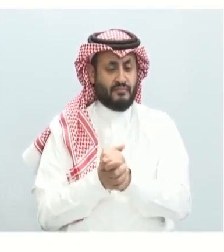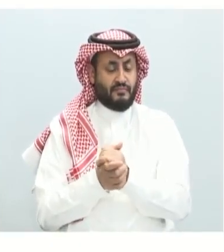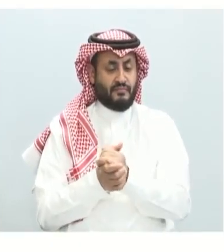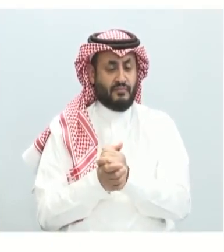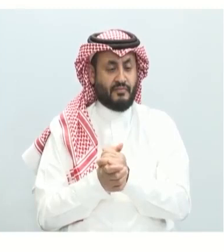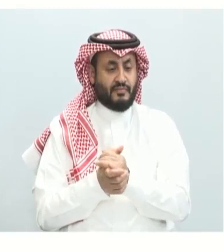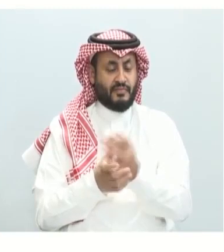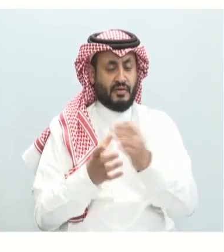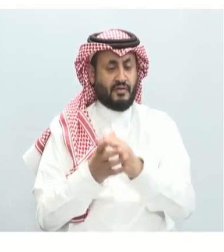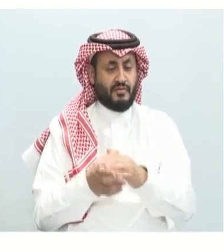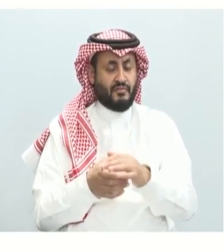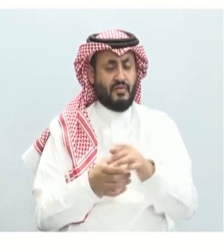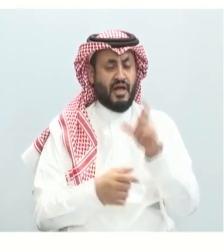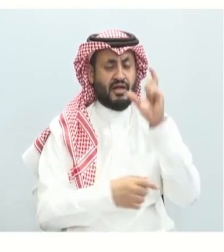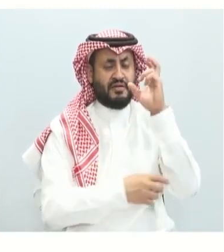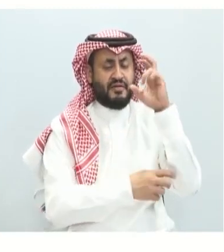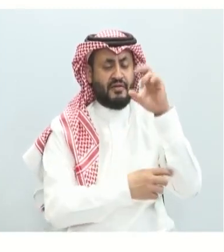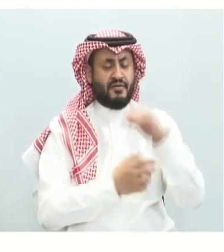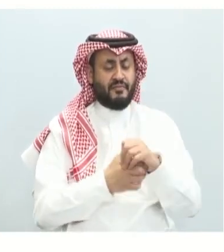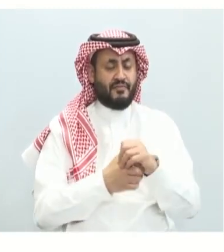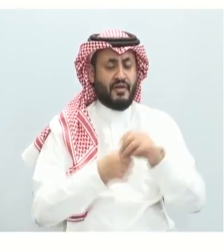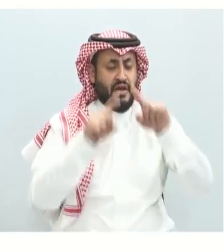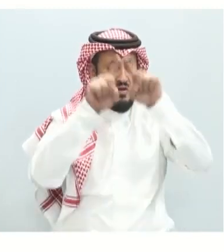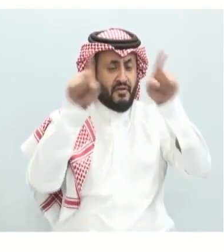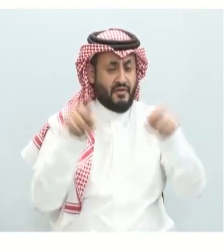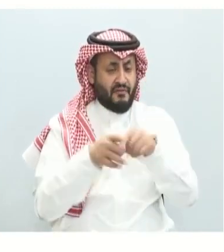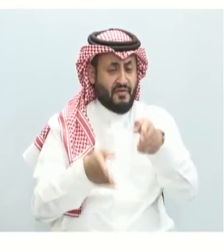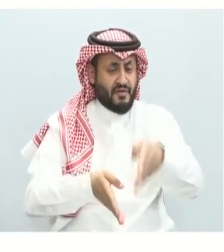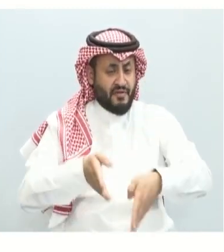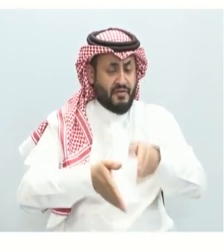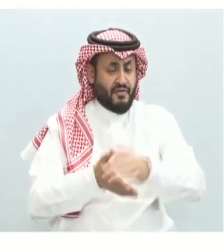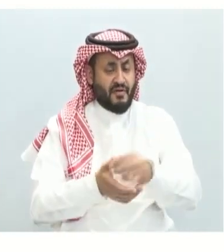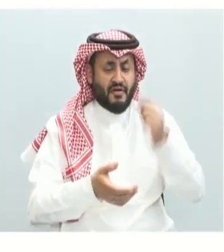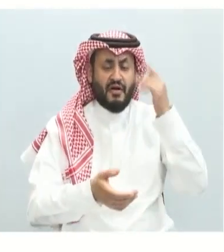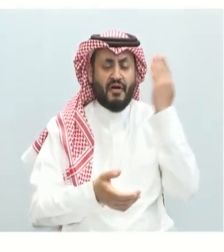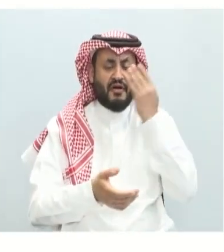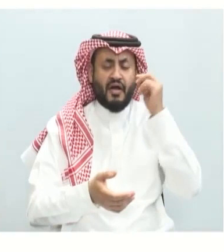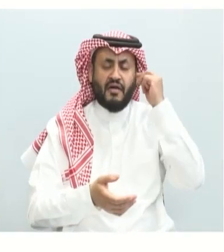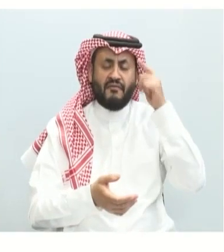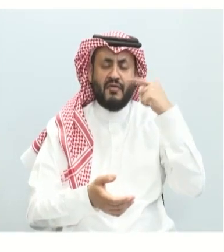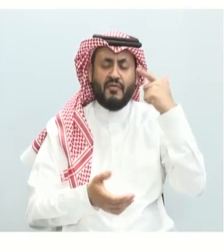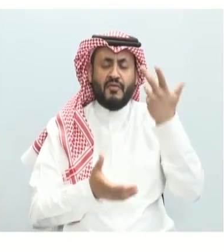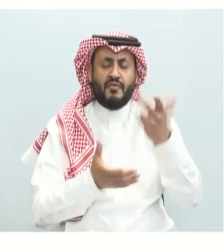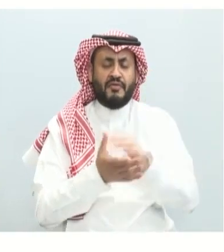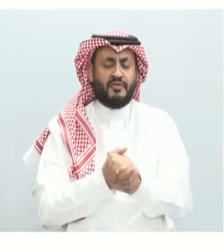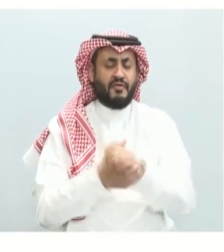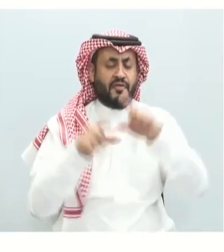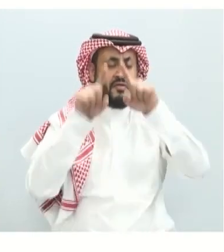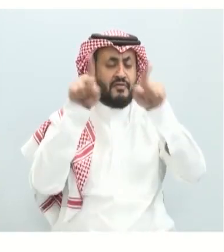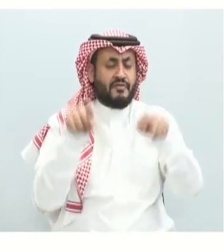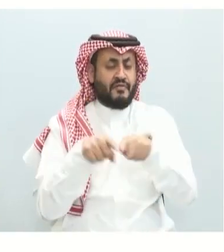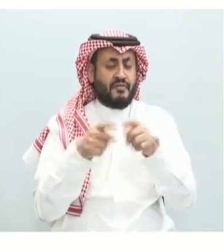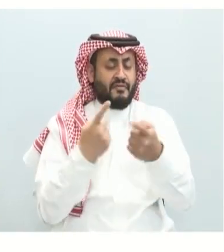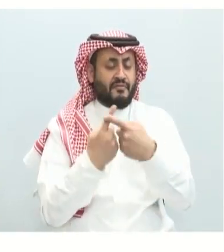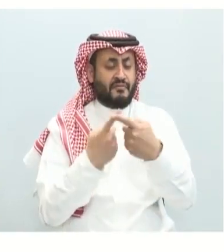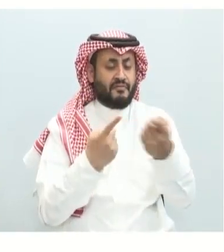exercise about signs, where we said that you can read and predict these signs. So here we have the